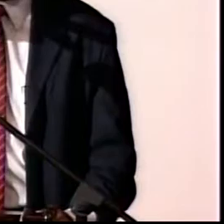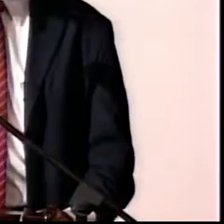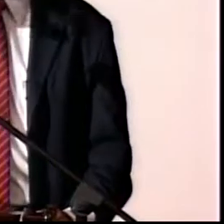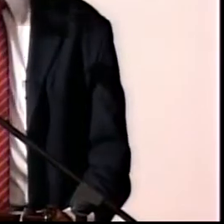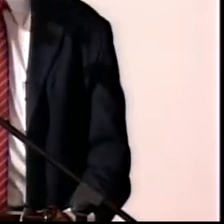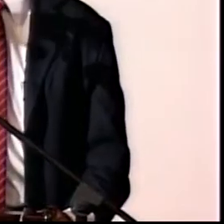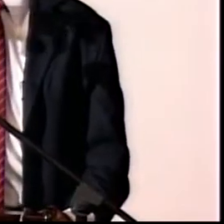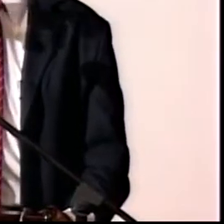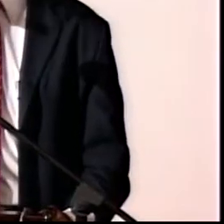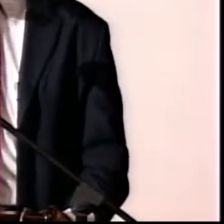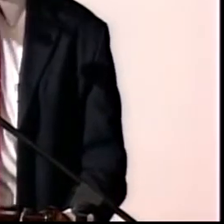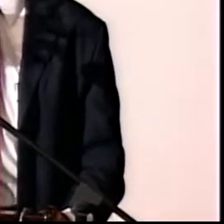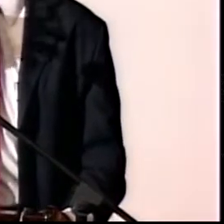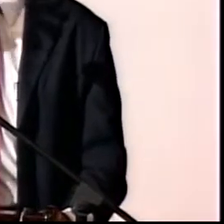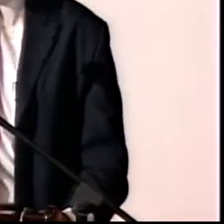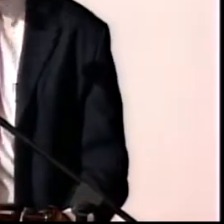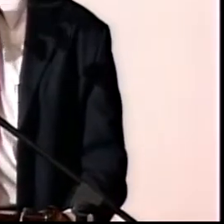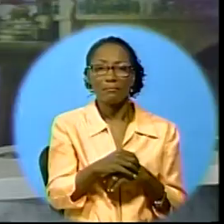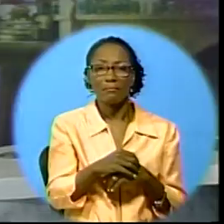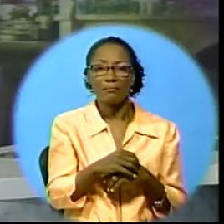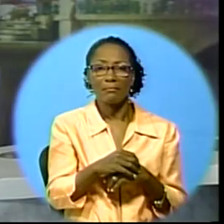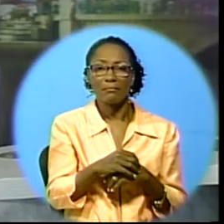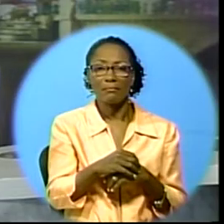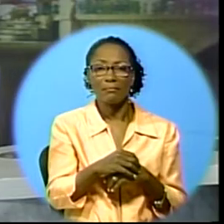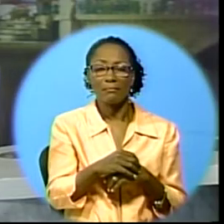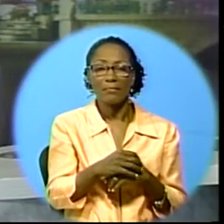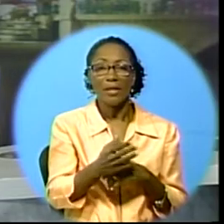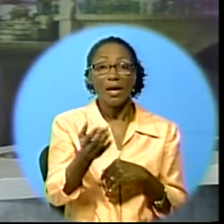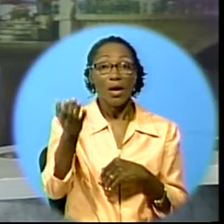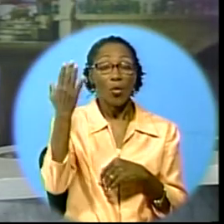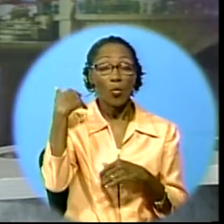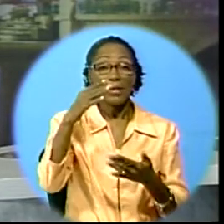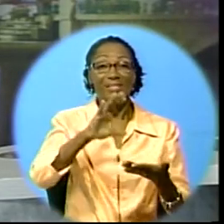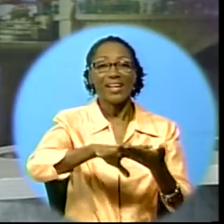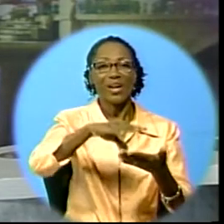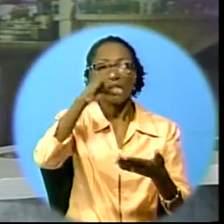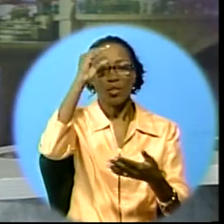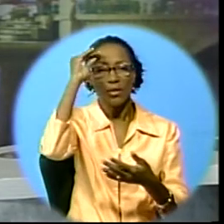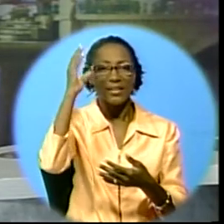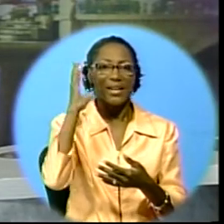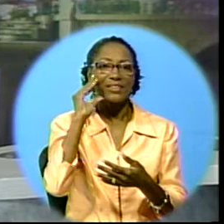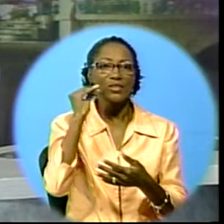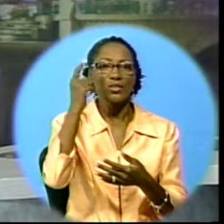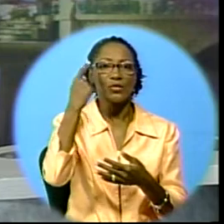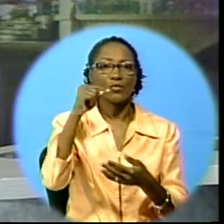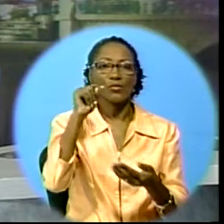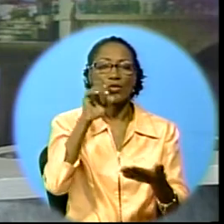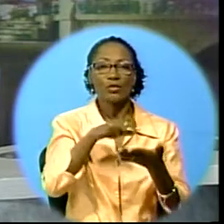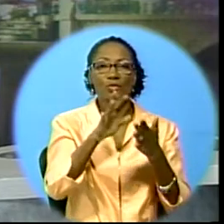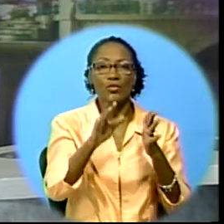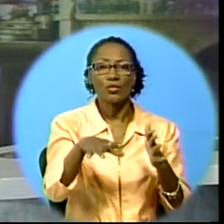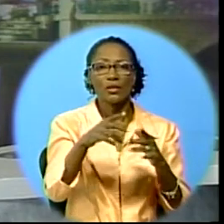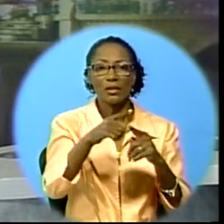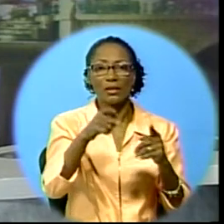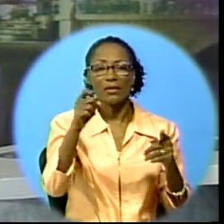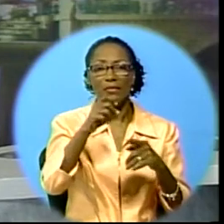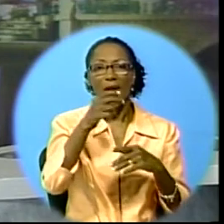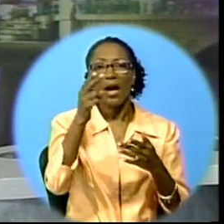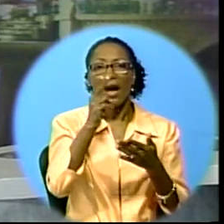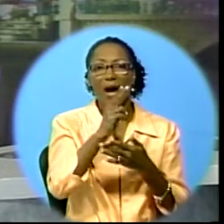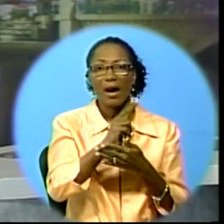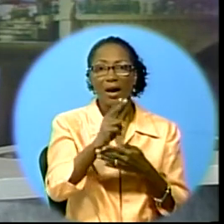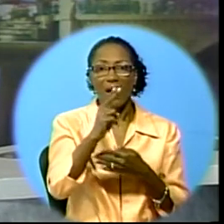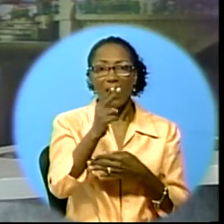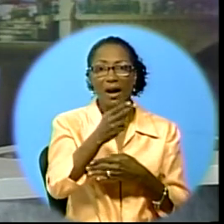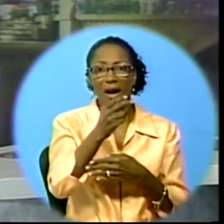way the entire health system is financed. It was a learning experience for students of Harrison College as